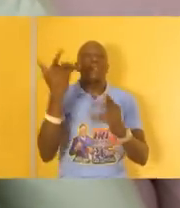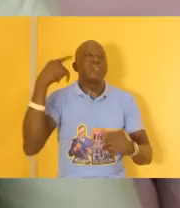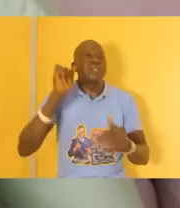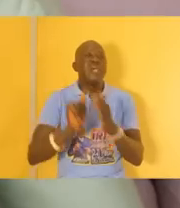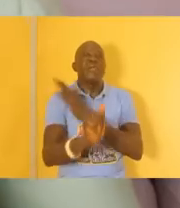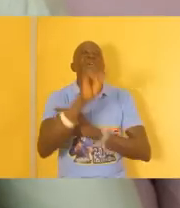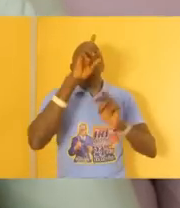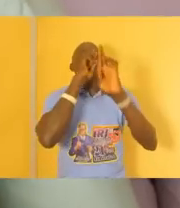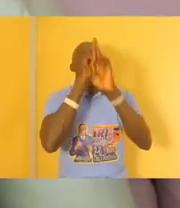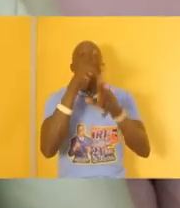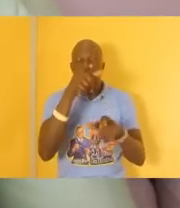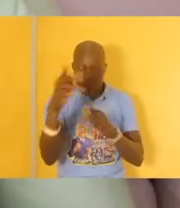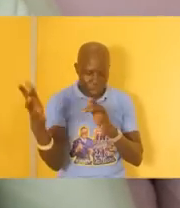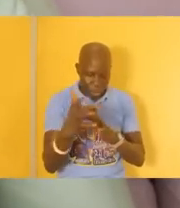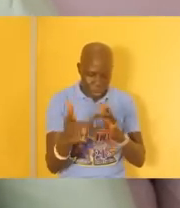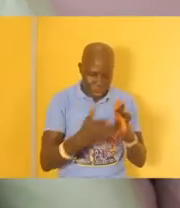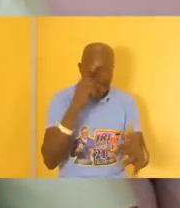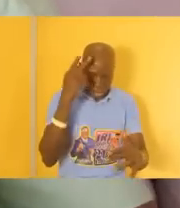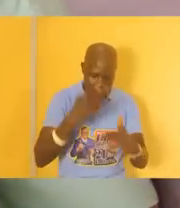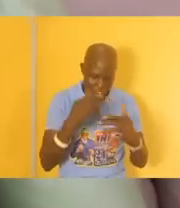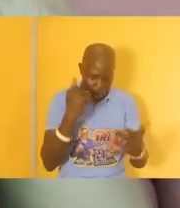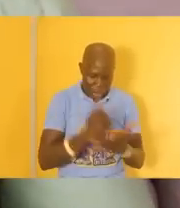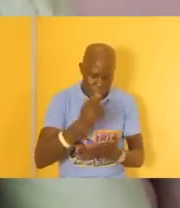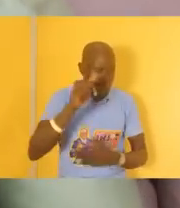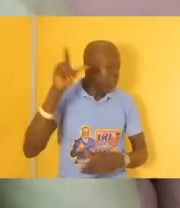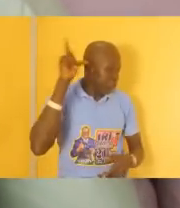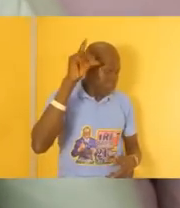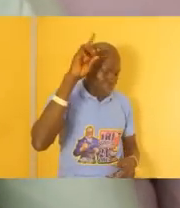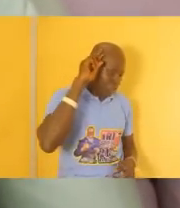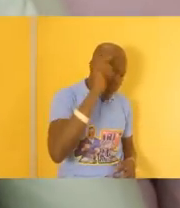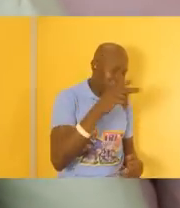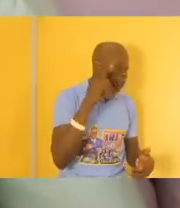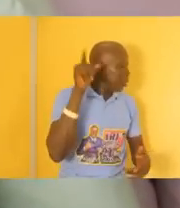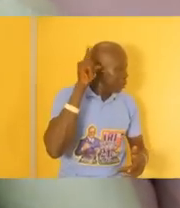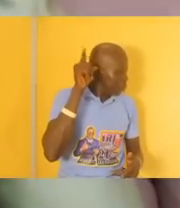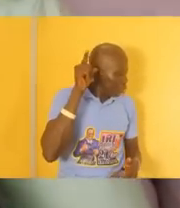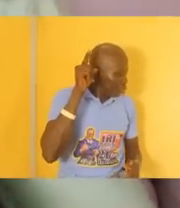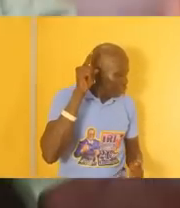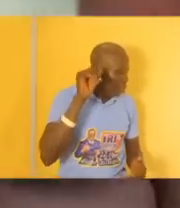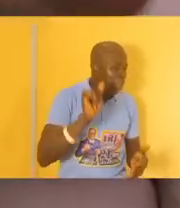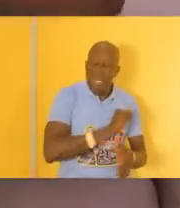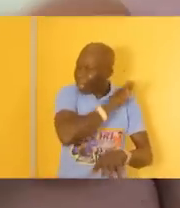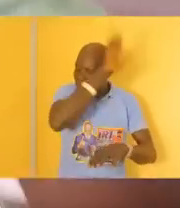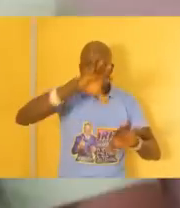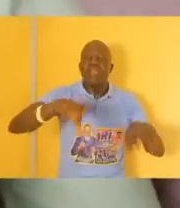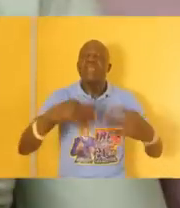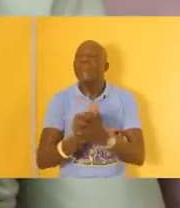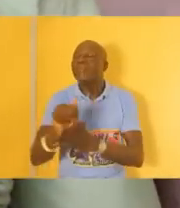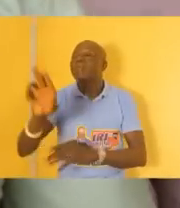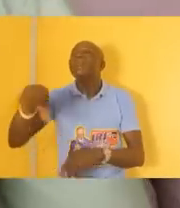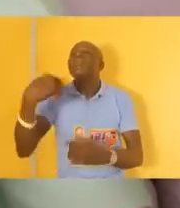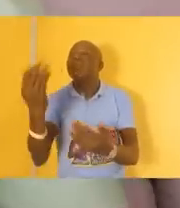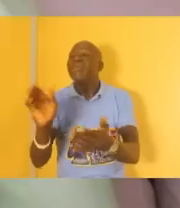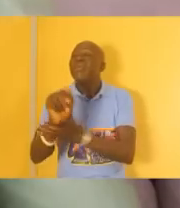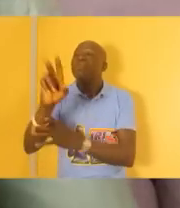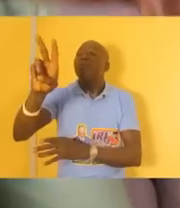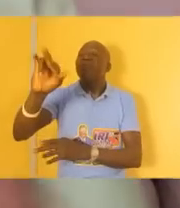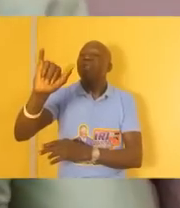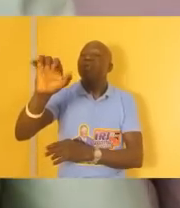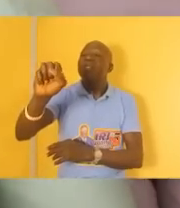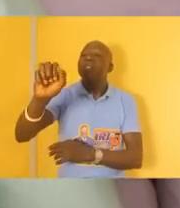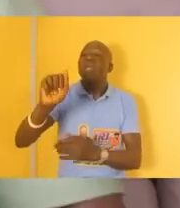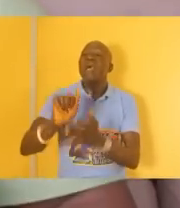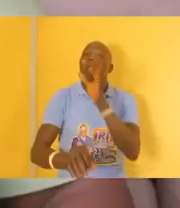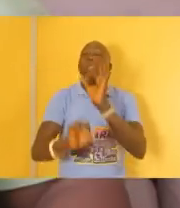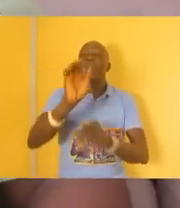yourself. Forget about your position. And the people that honor you. His eyes on you, you're in that position.